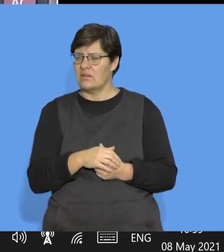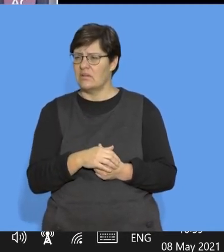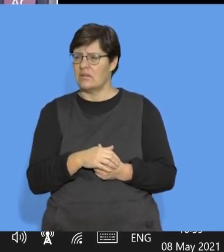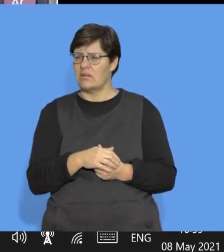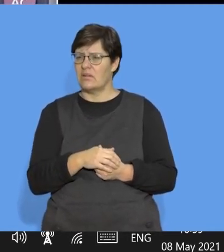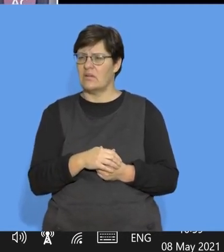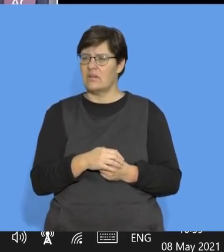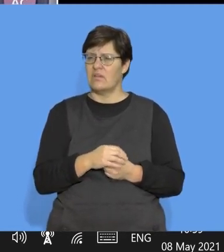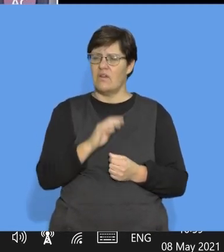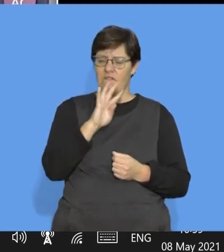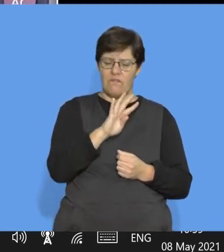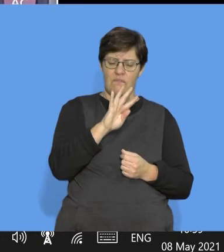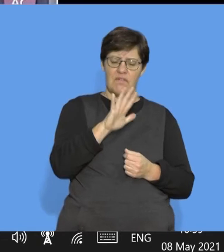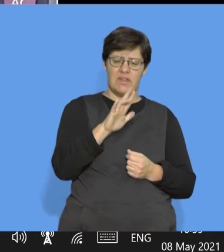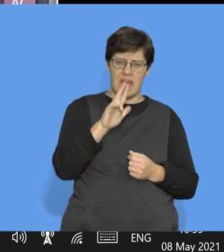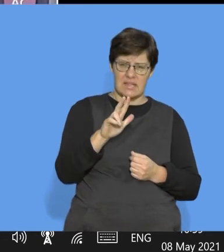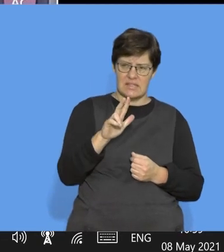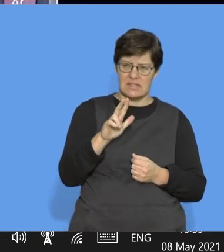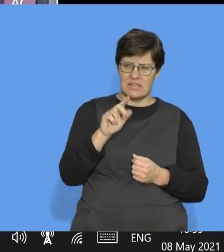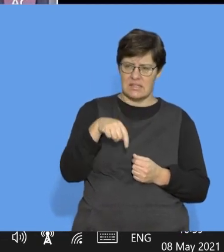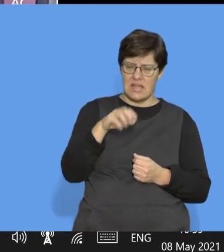and see what happens. If we take